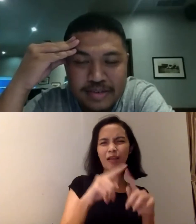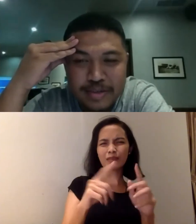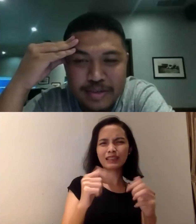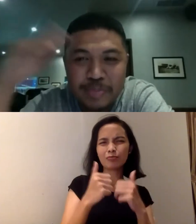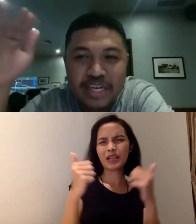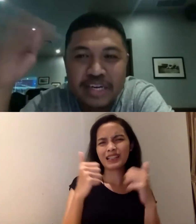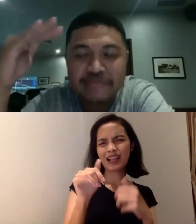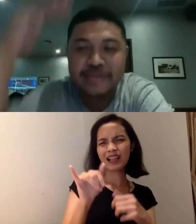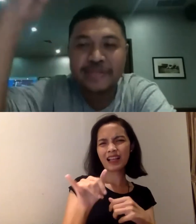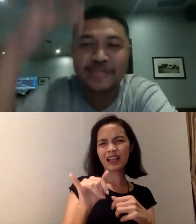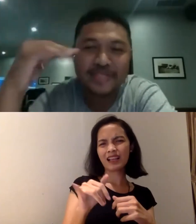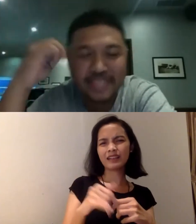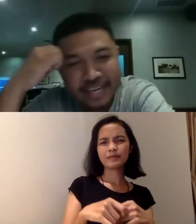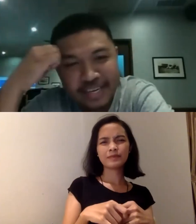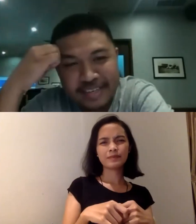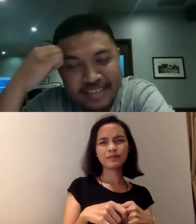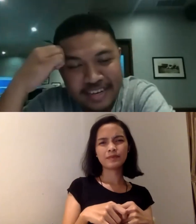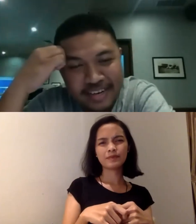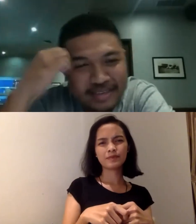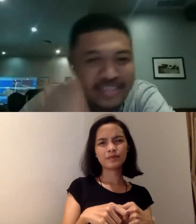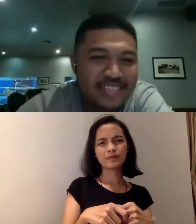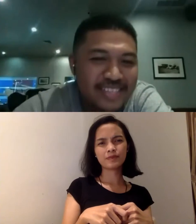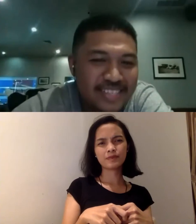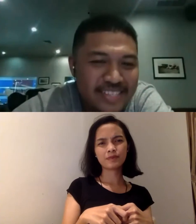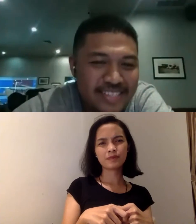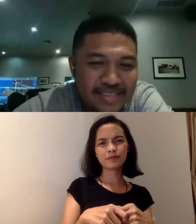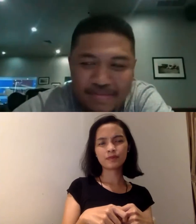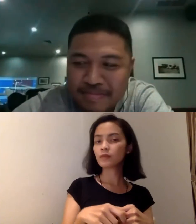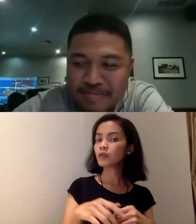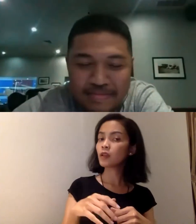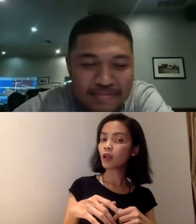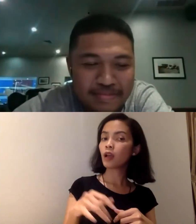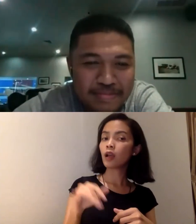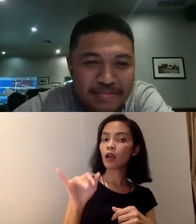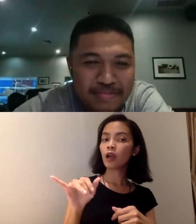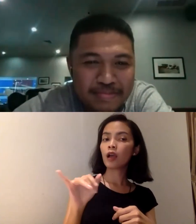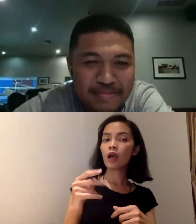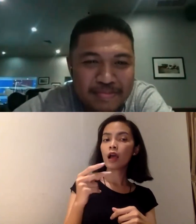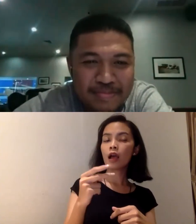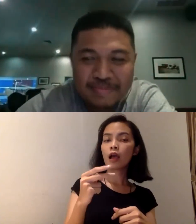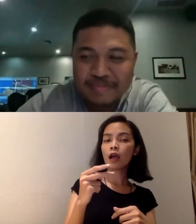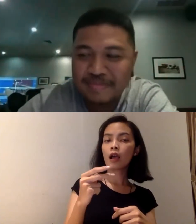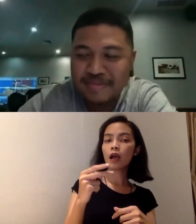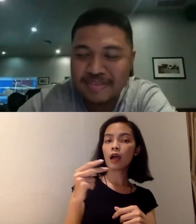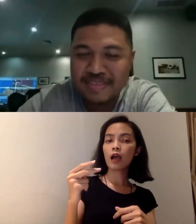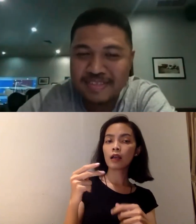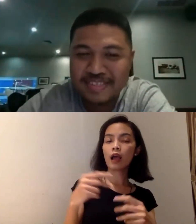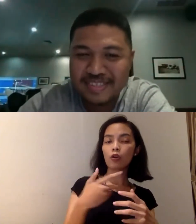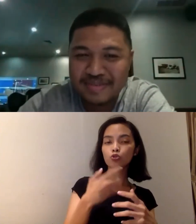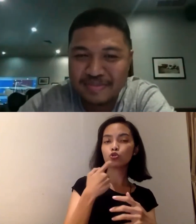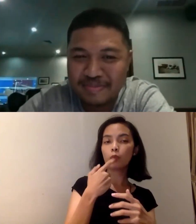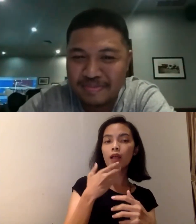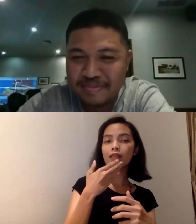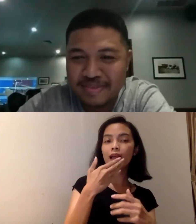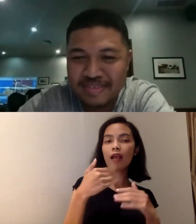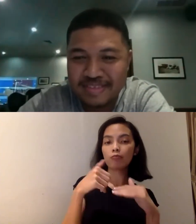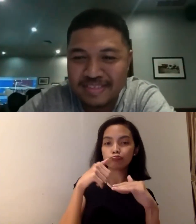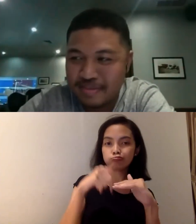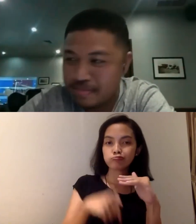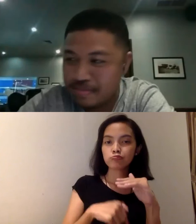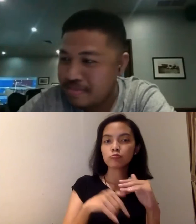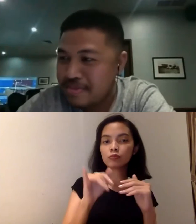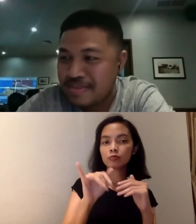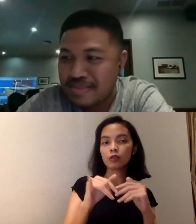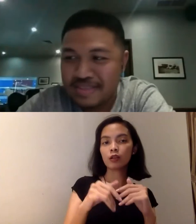there's so Thank many you for levels. answering. Yeah. And okay, so I will go deeper on this issue. And if the question is